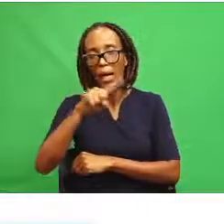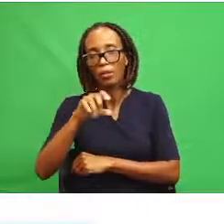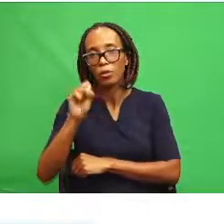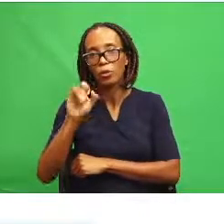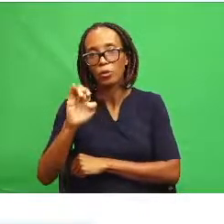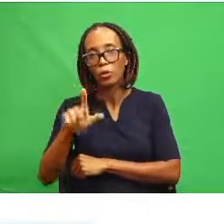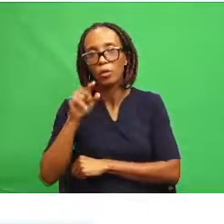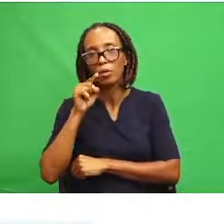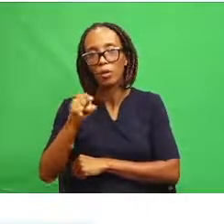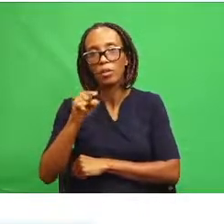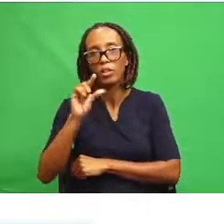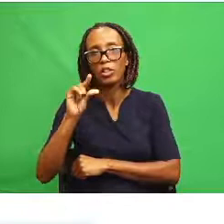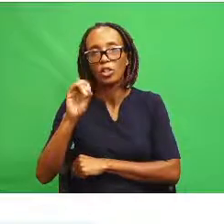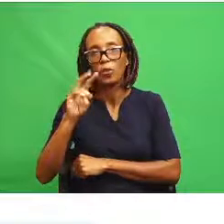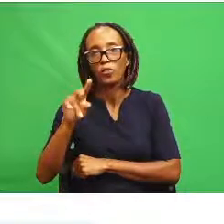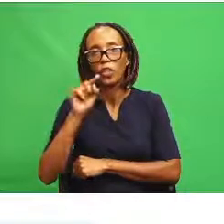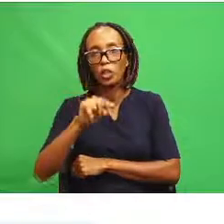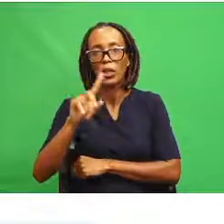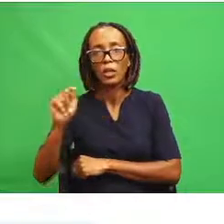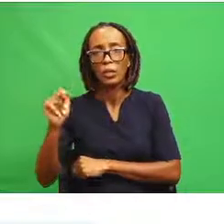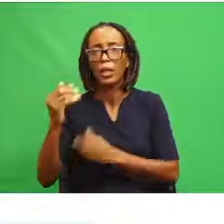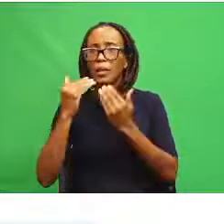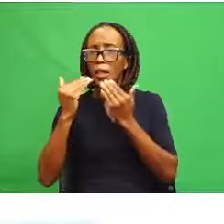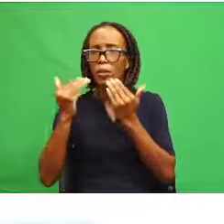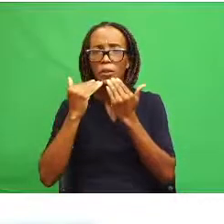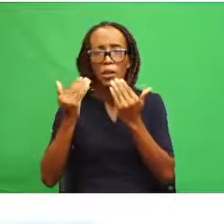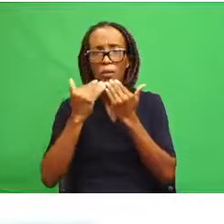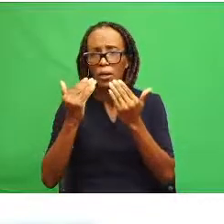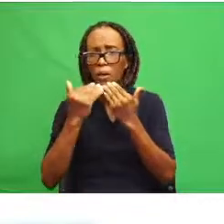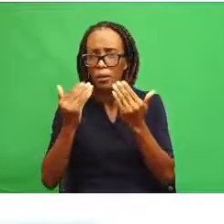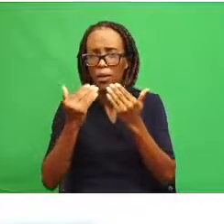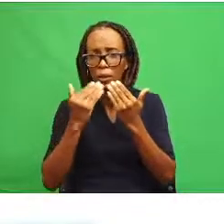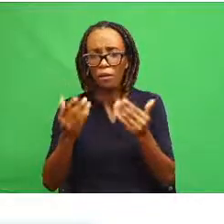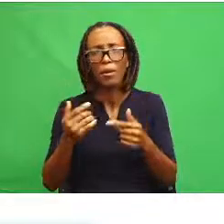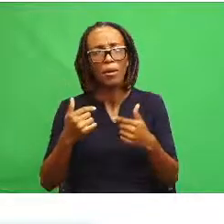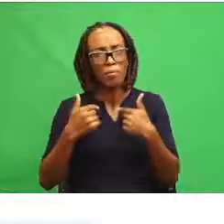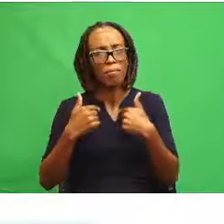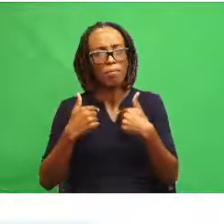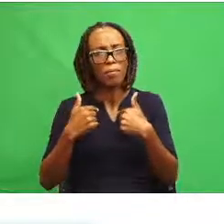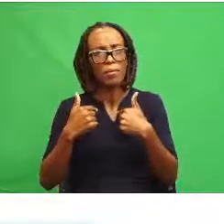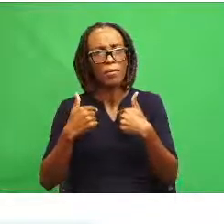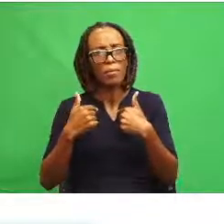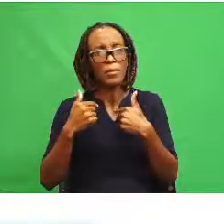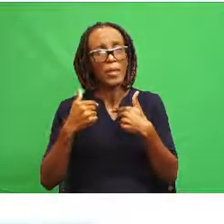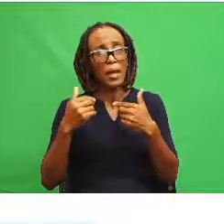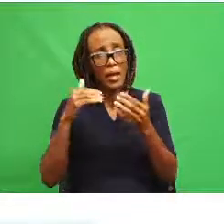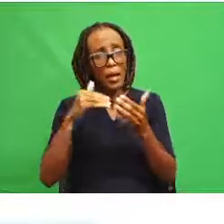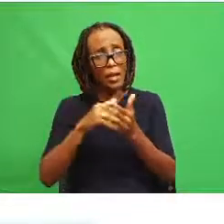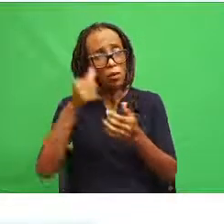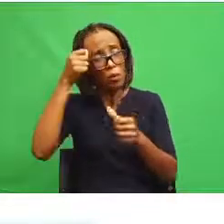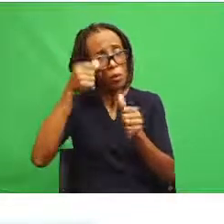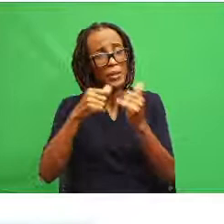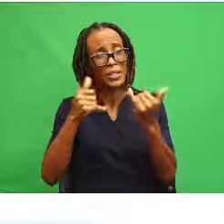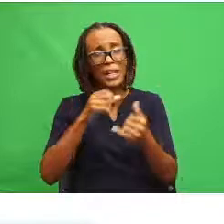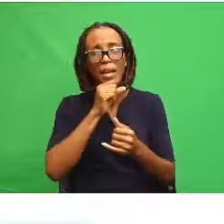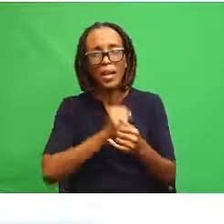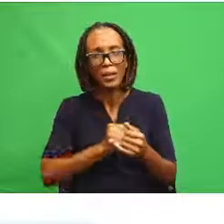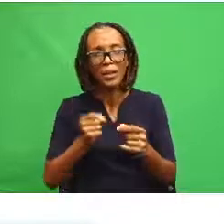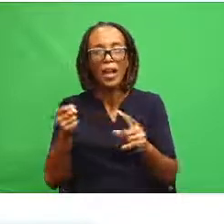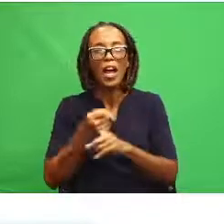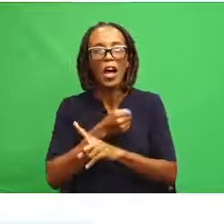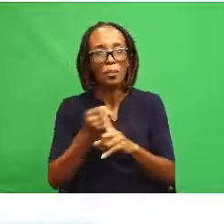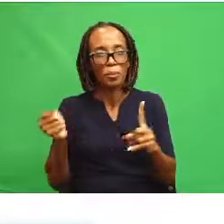opic@social.gov.tt. And as I close, as I say, thank you so much for this opportunity on this day, Elder Abuse Awareness Day. I want to leave you